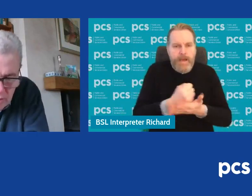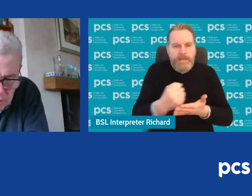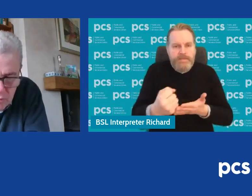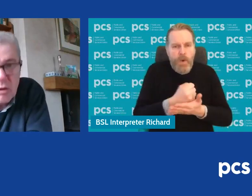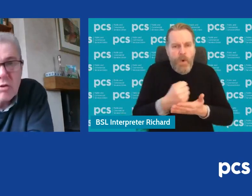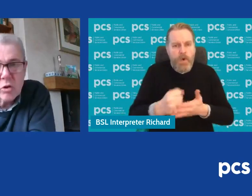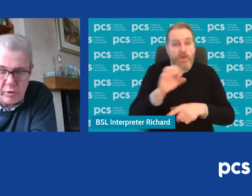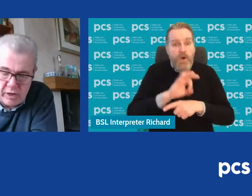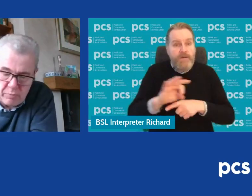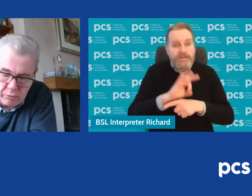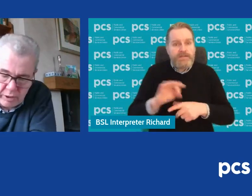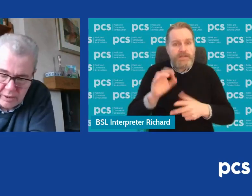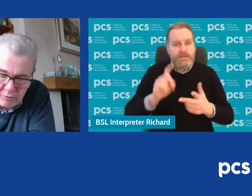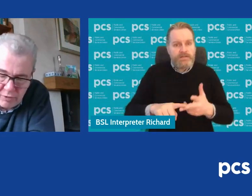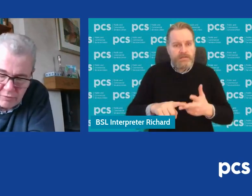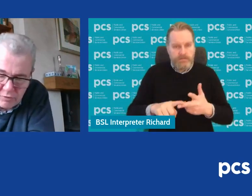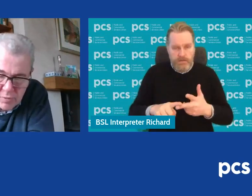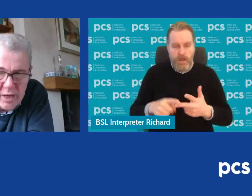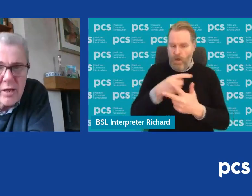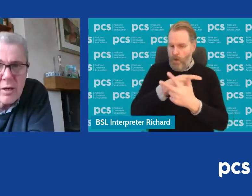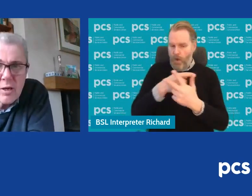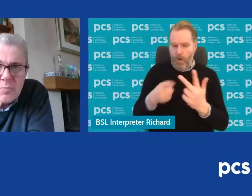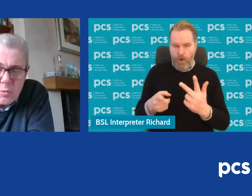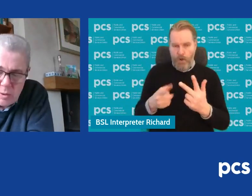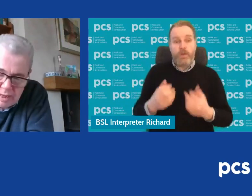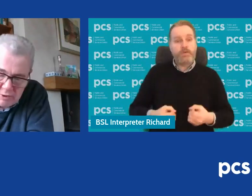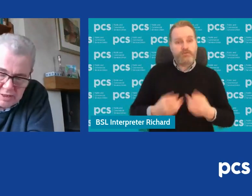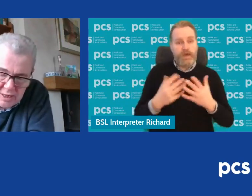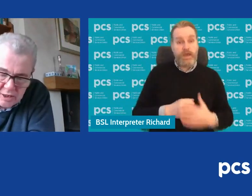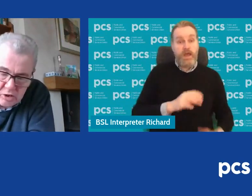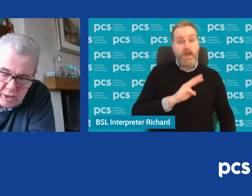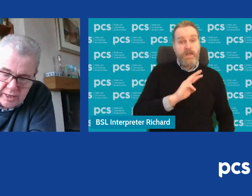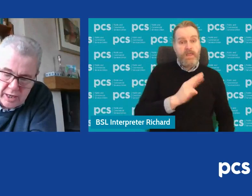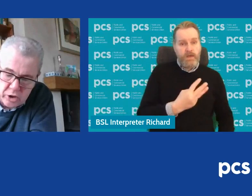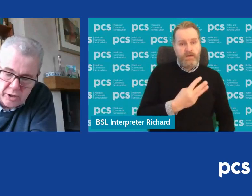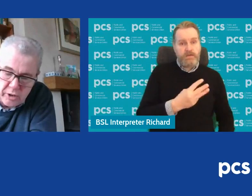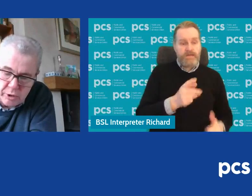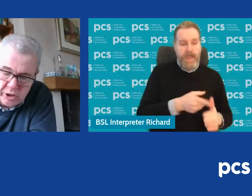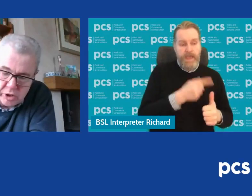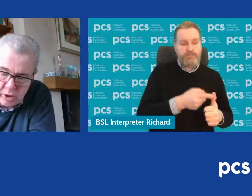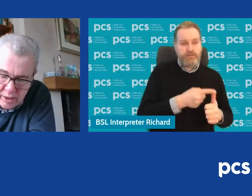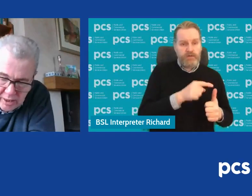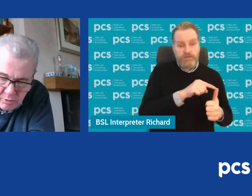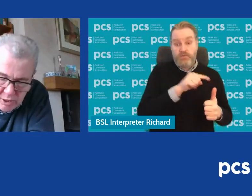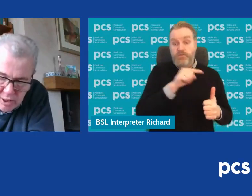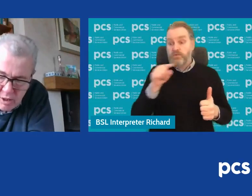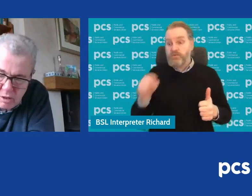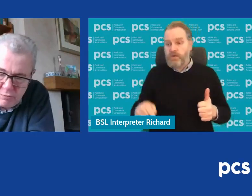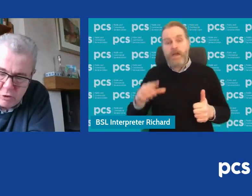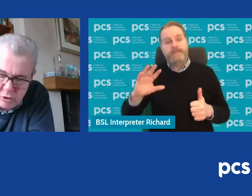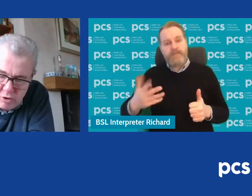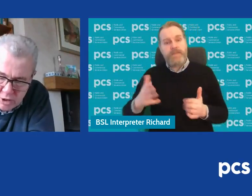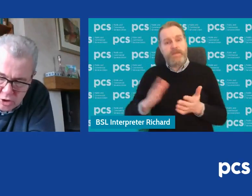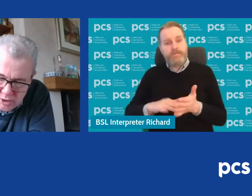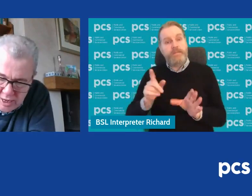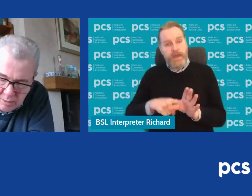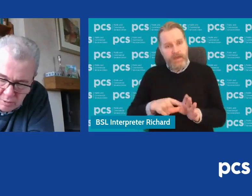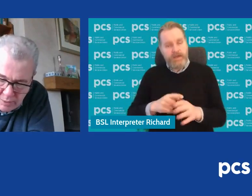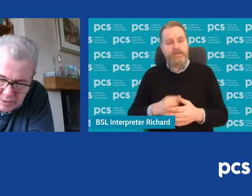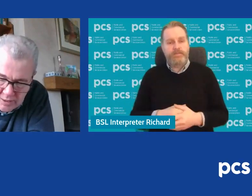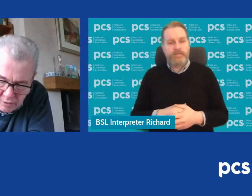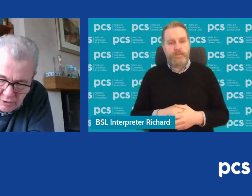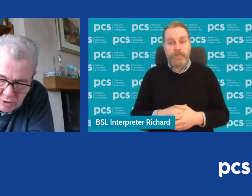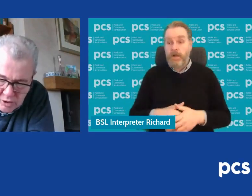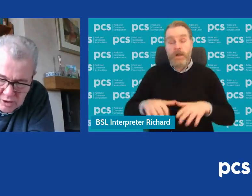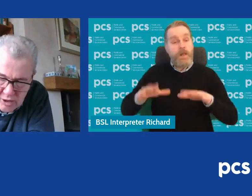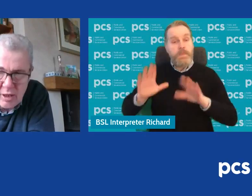on strike between the 3rd of April and the 5th of May. We will have extended strike action in the British Library, further action in the Animal